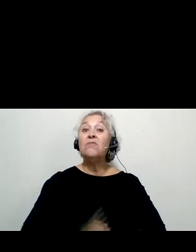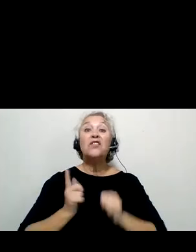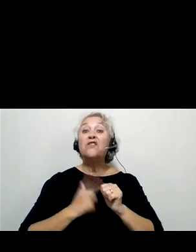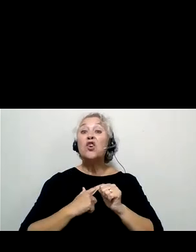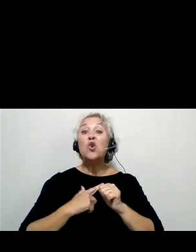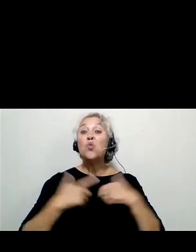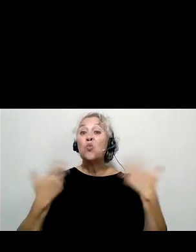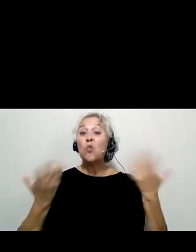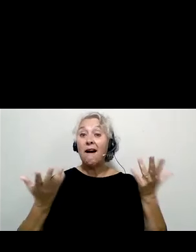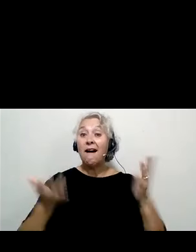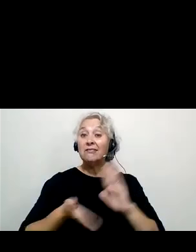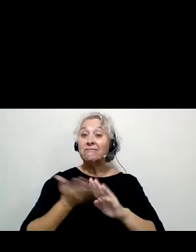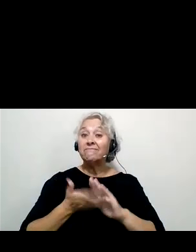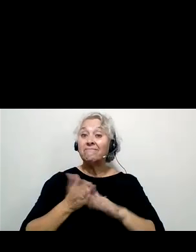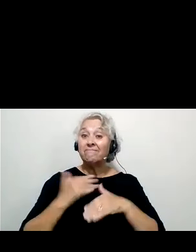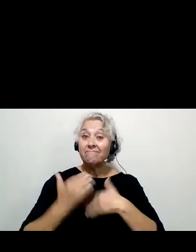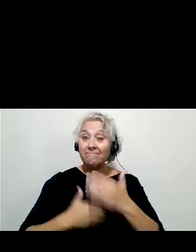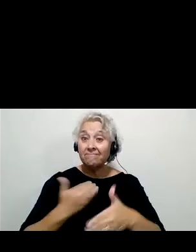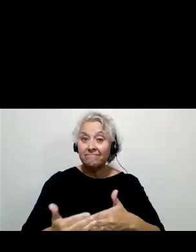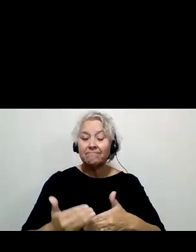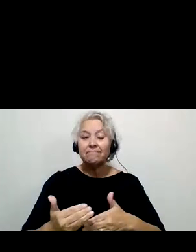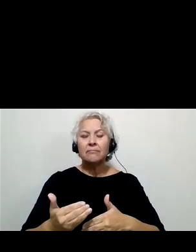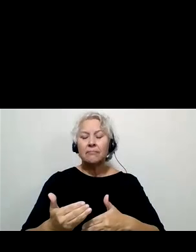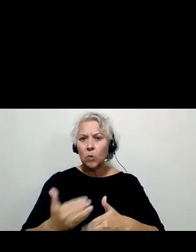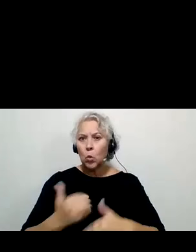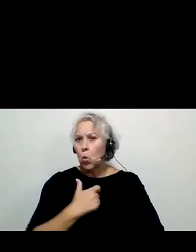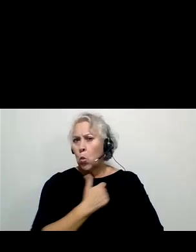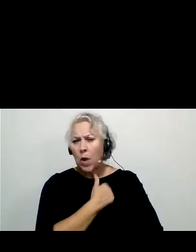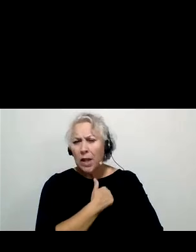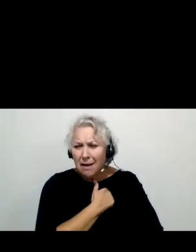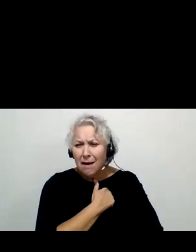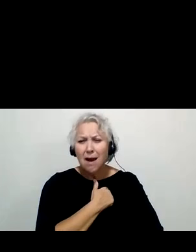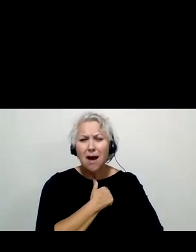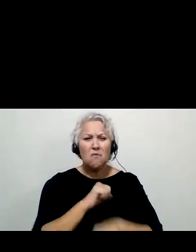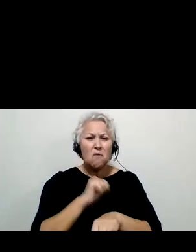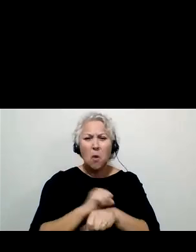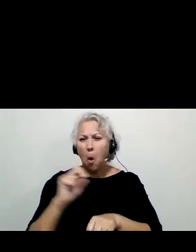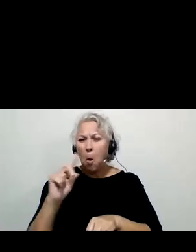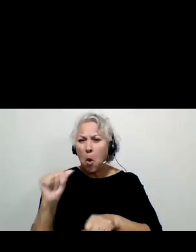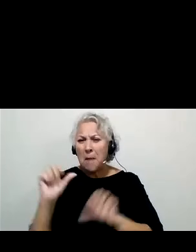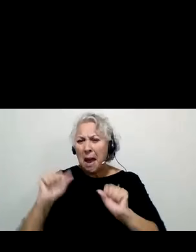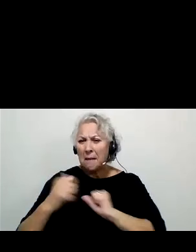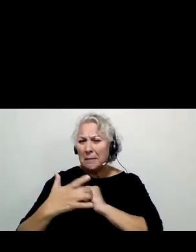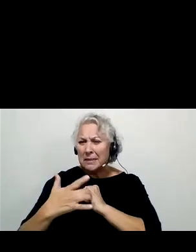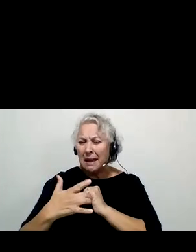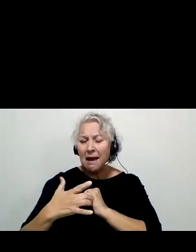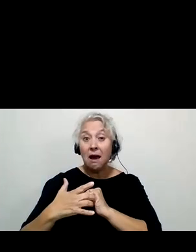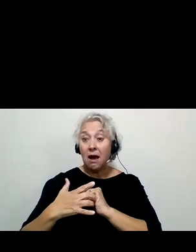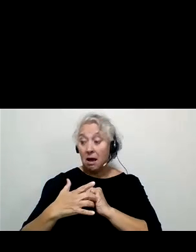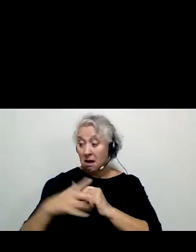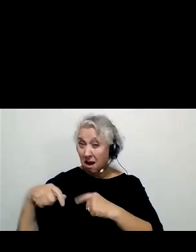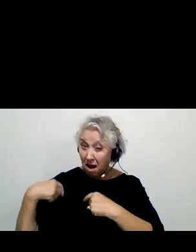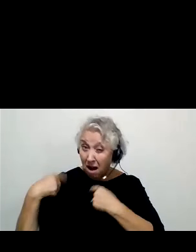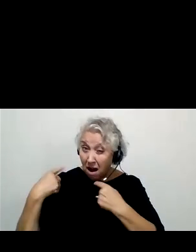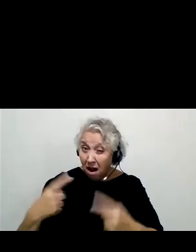talk about are operational procedures. And what I love about working with Oklahoma Able Tech is that after all the years